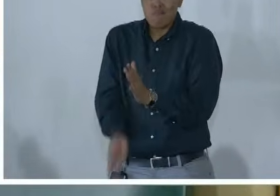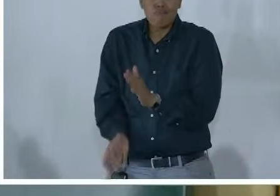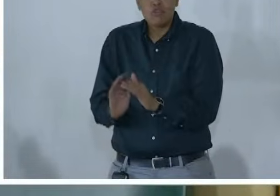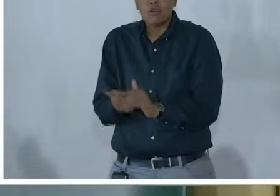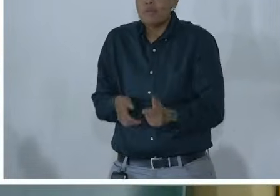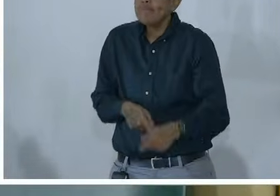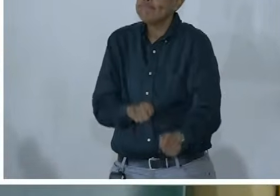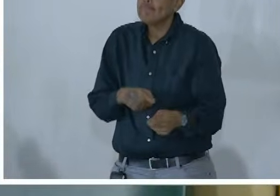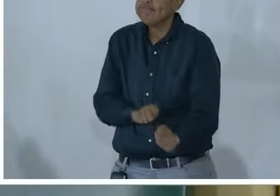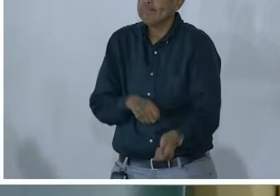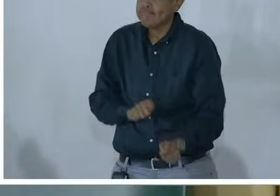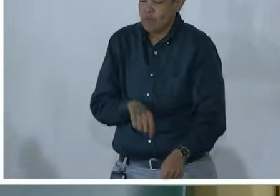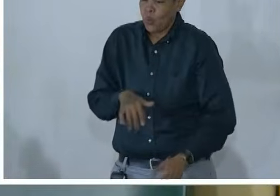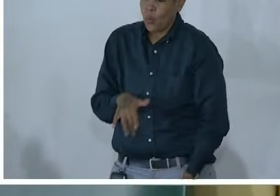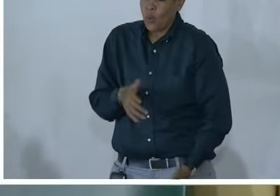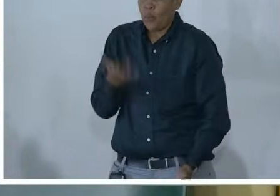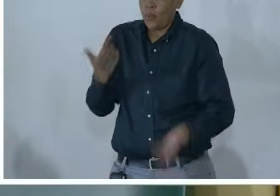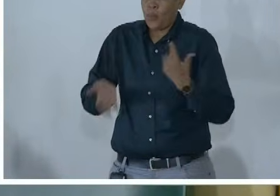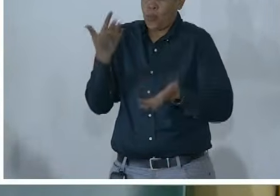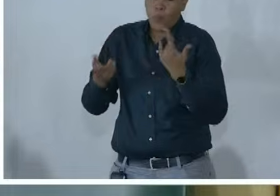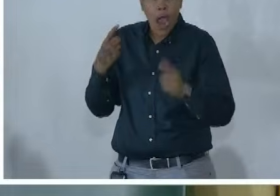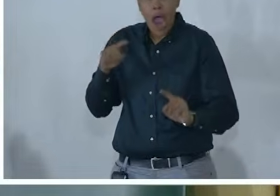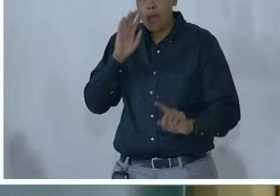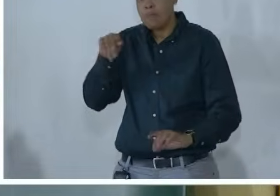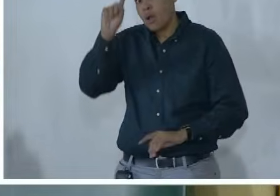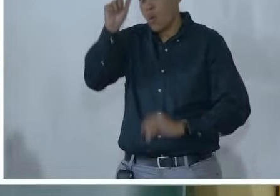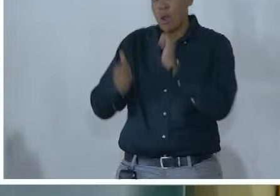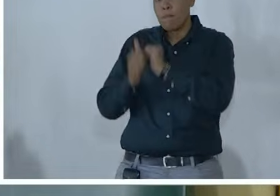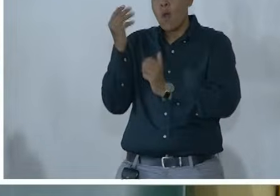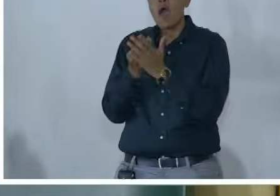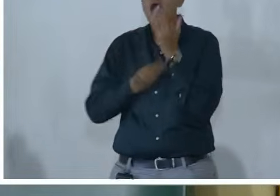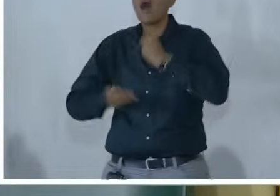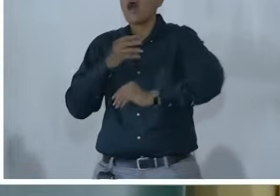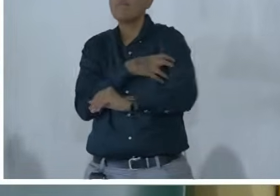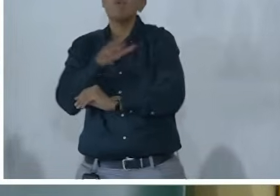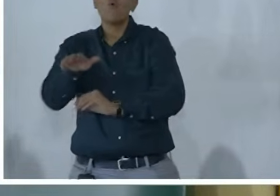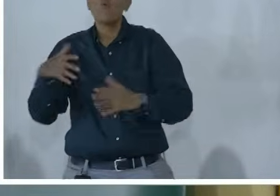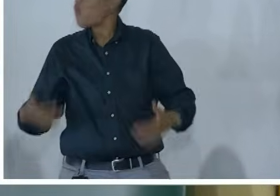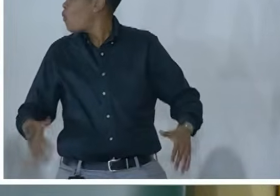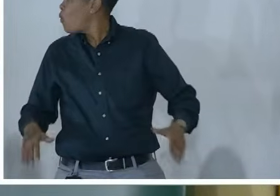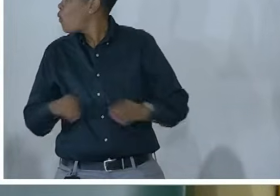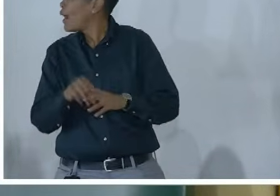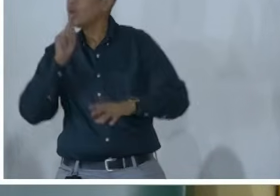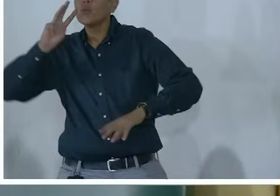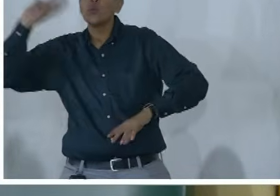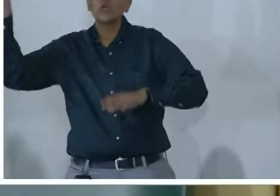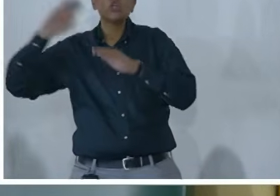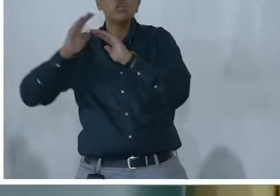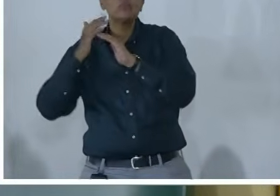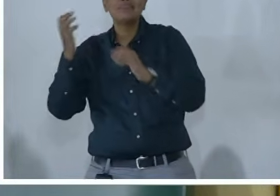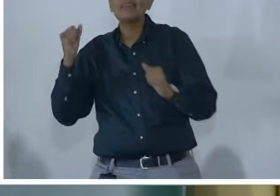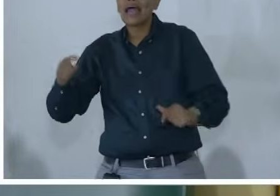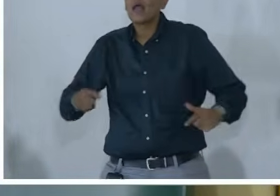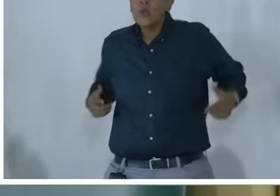mining sector and one of the most important economic engines in Western Jamaica.